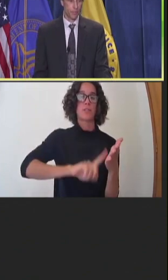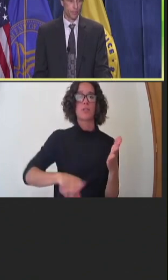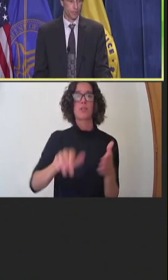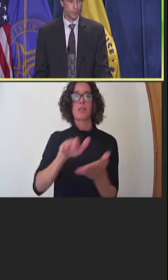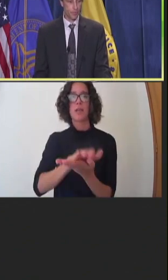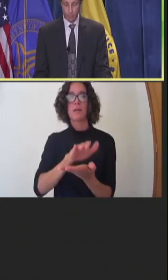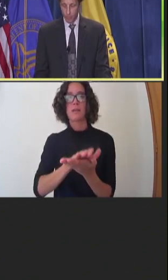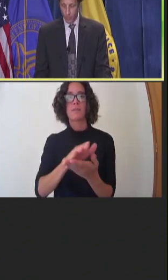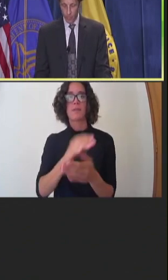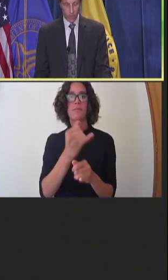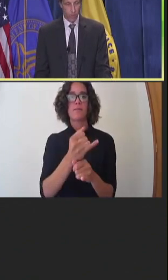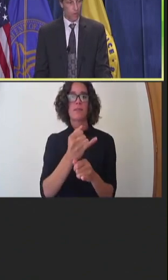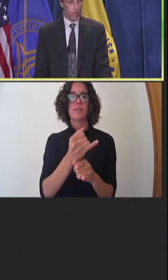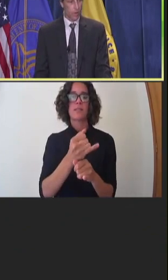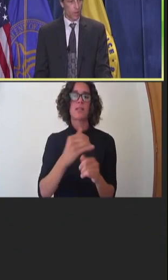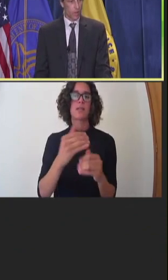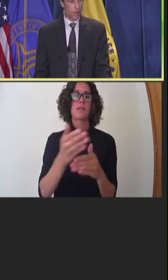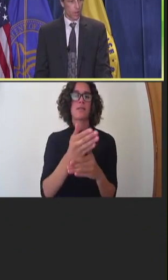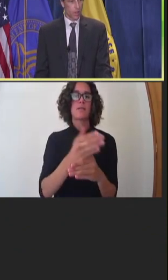Francisco.